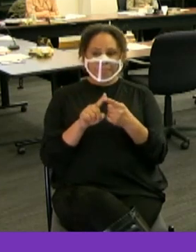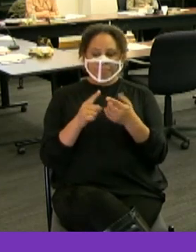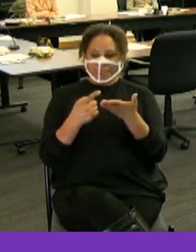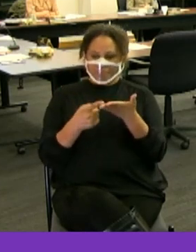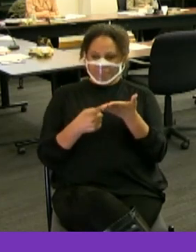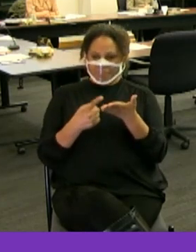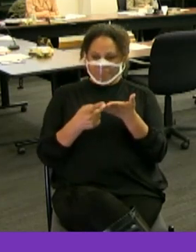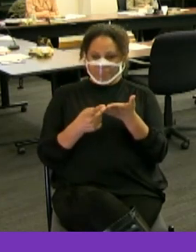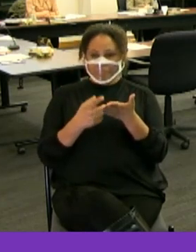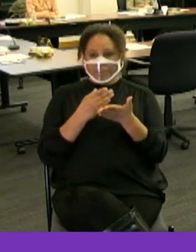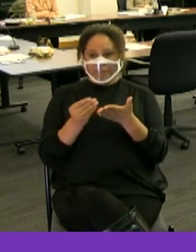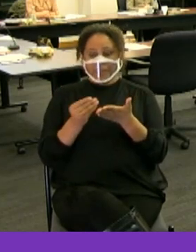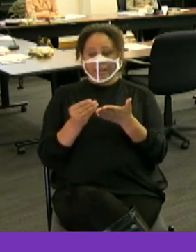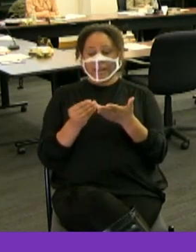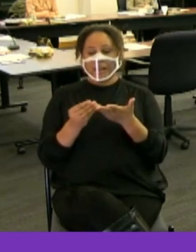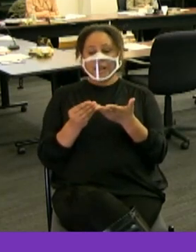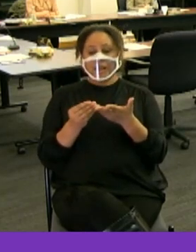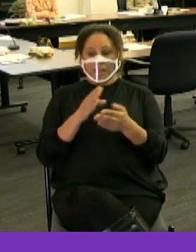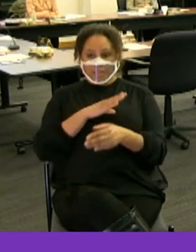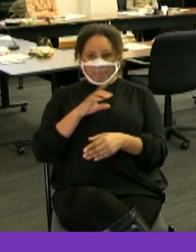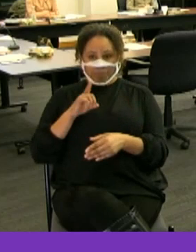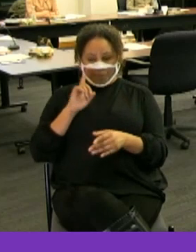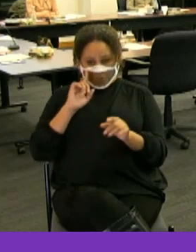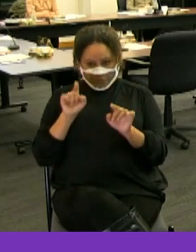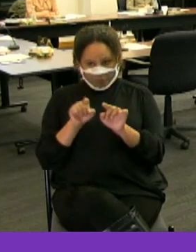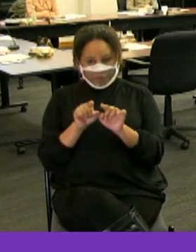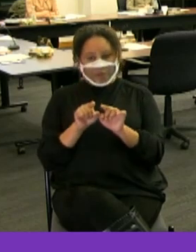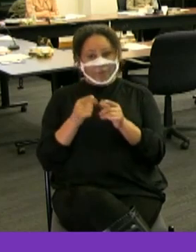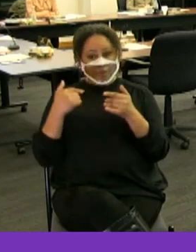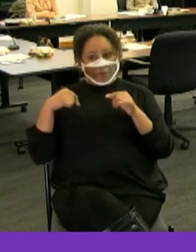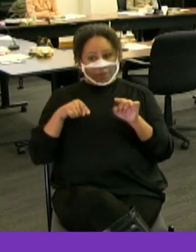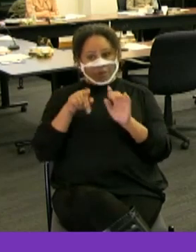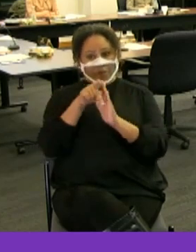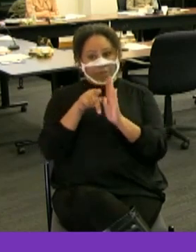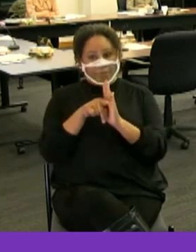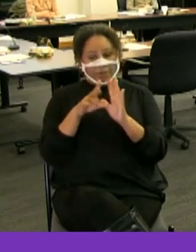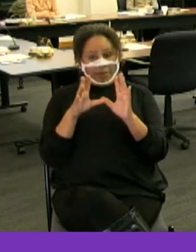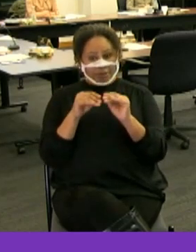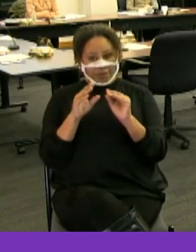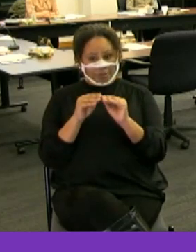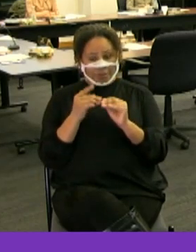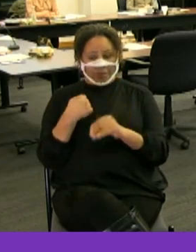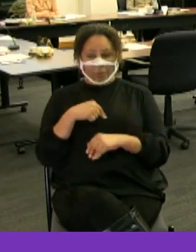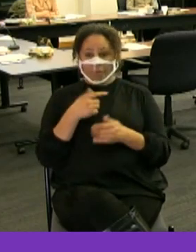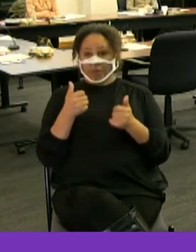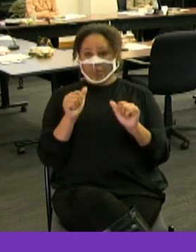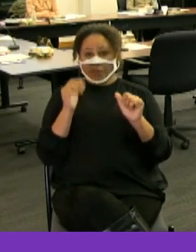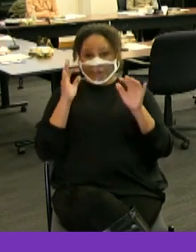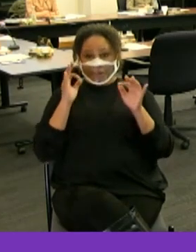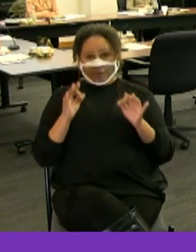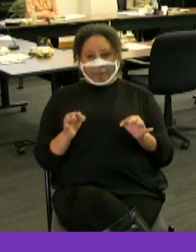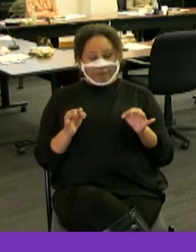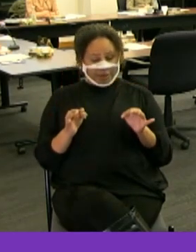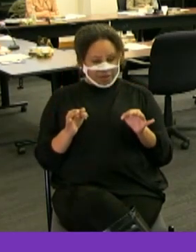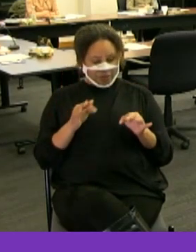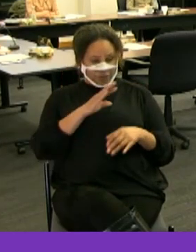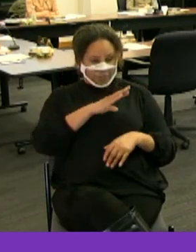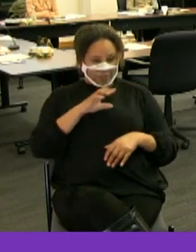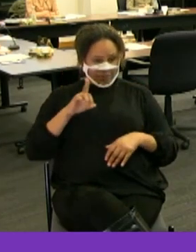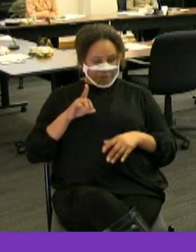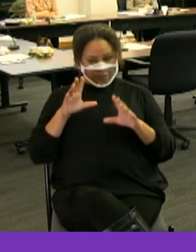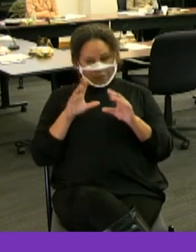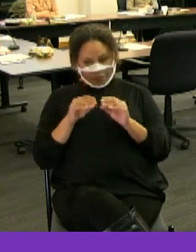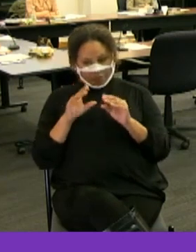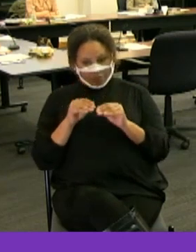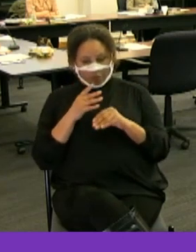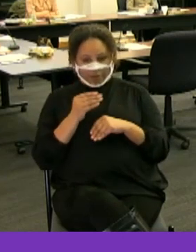consensus from the board during the policy meetings, we are trying to decide for the meetings of the board,